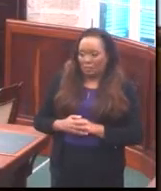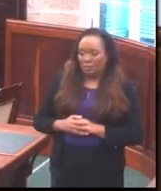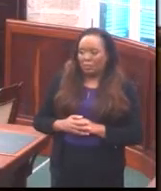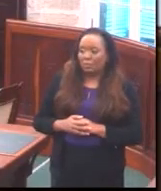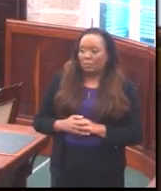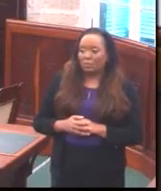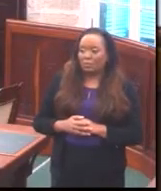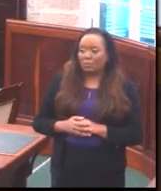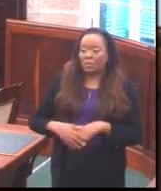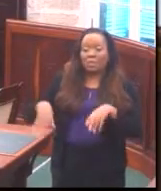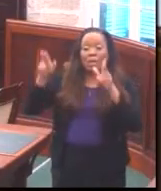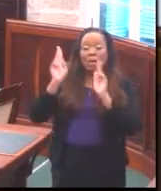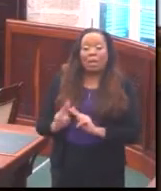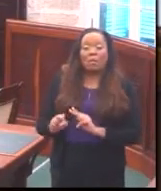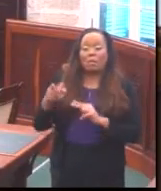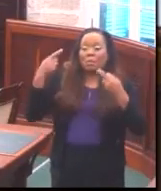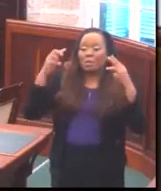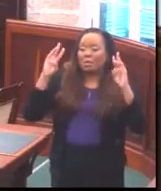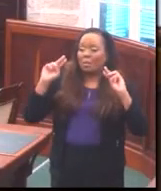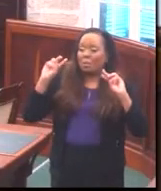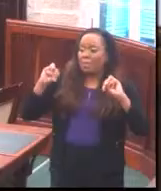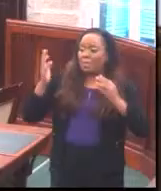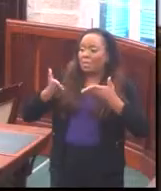Minister suggested an amendment